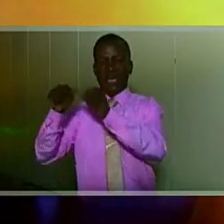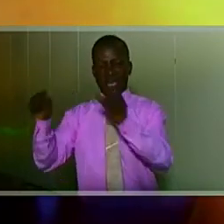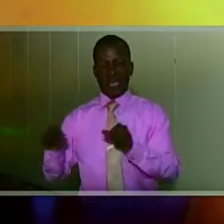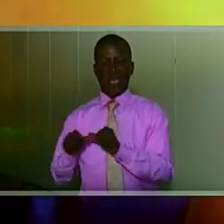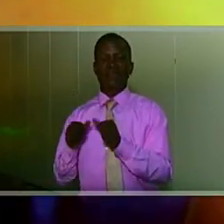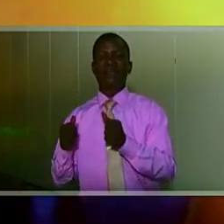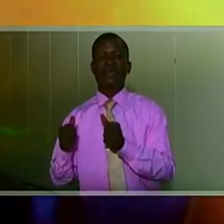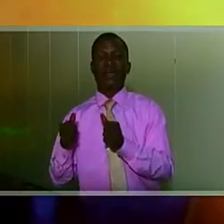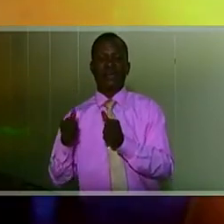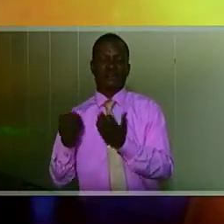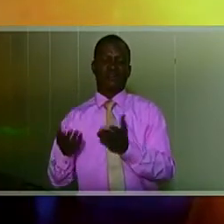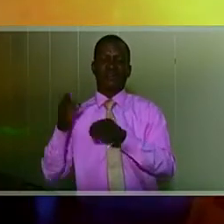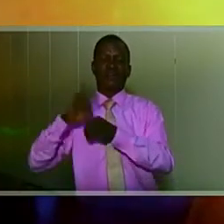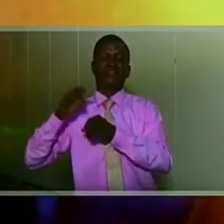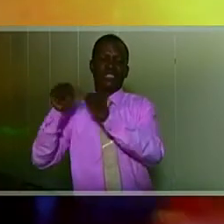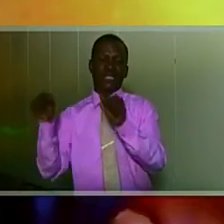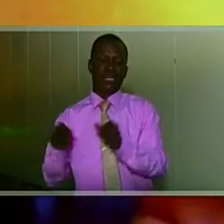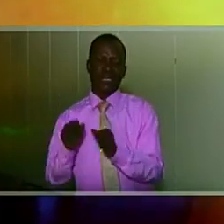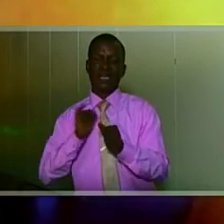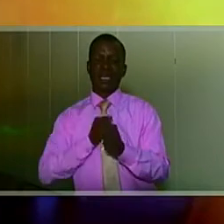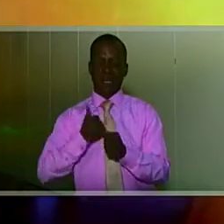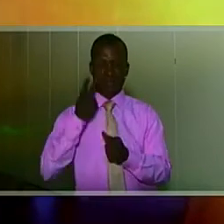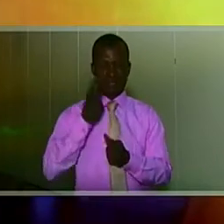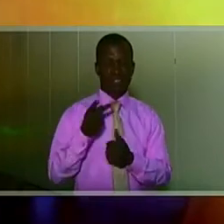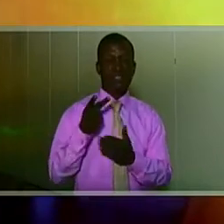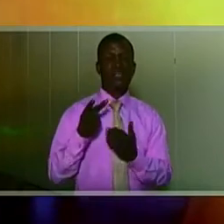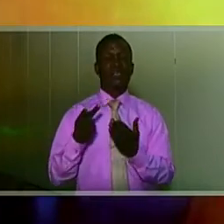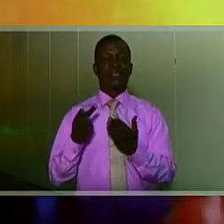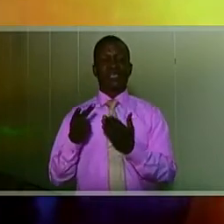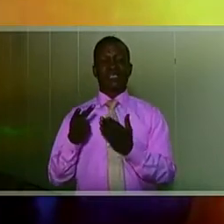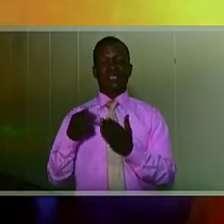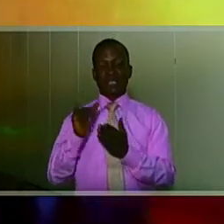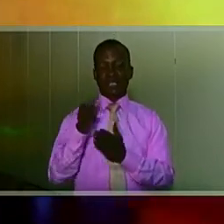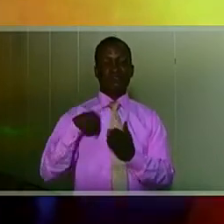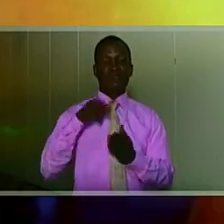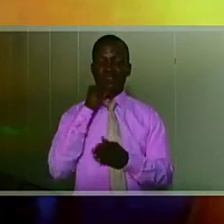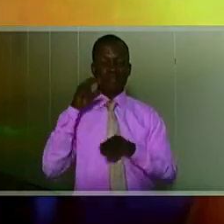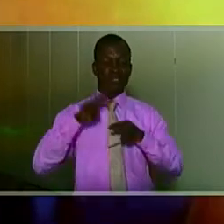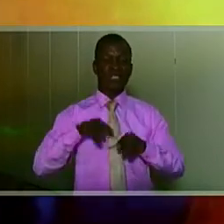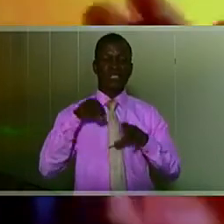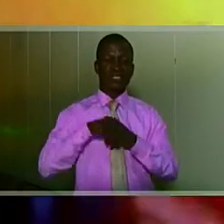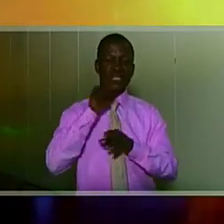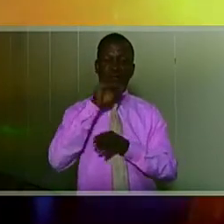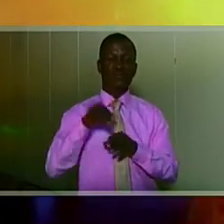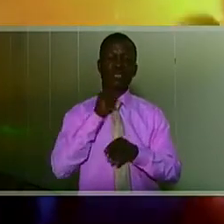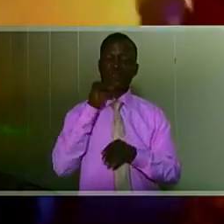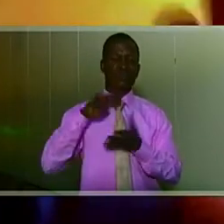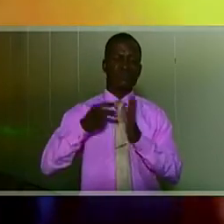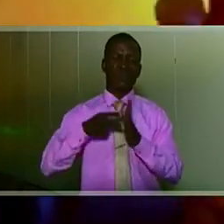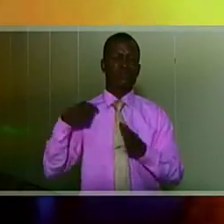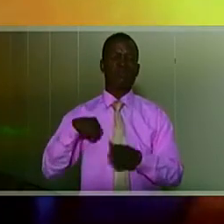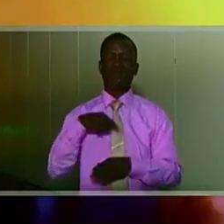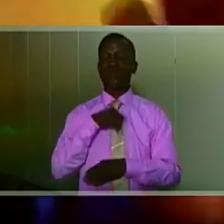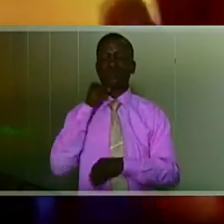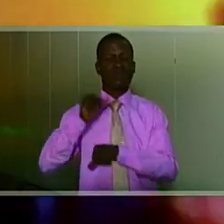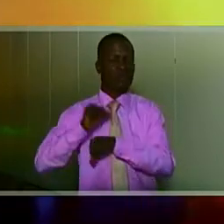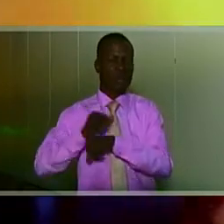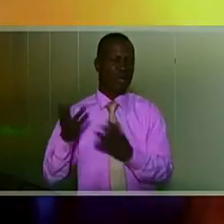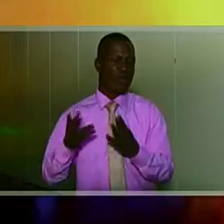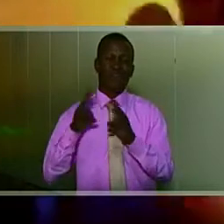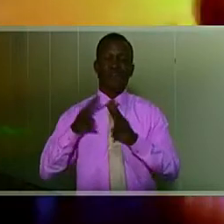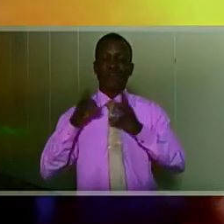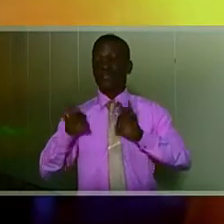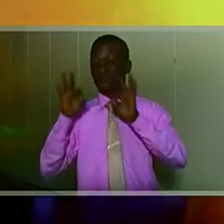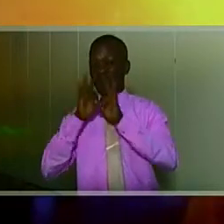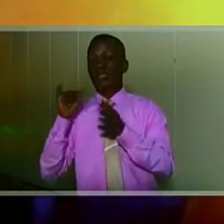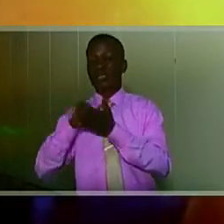work as a national legislator. So the fact that we're not sitting in Abuja does not mean that we're not working. So I think that is also important that we must put